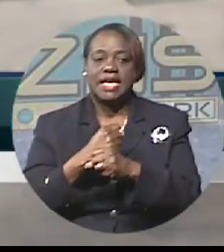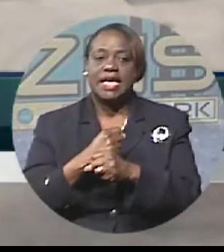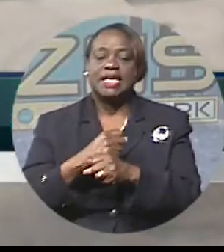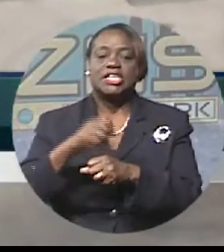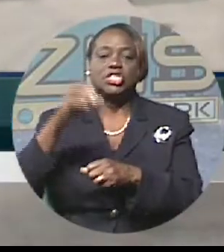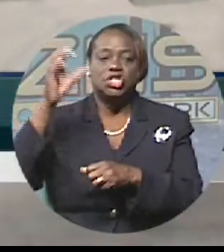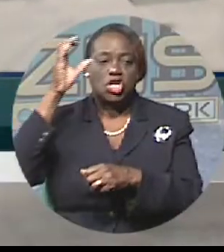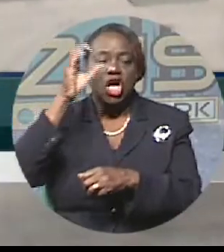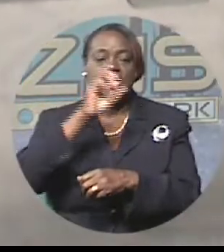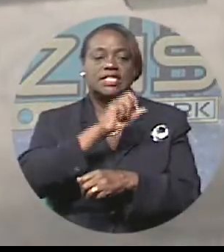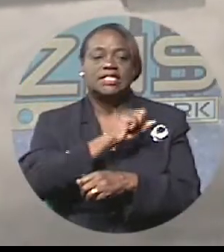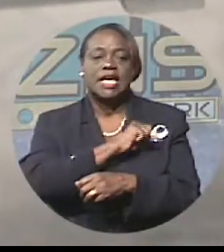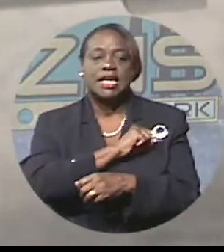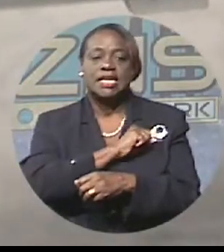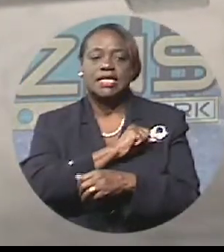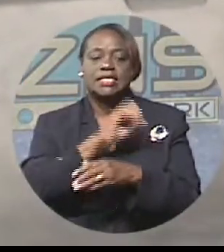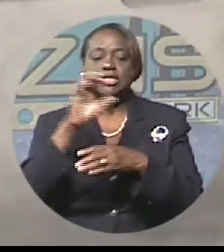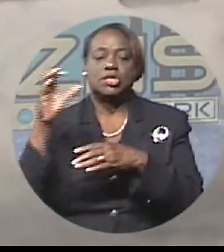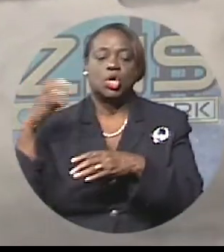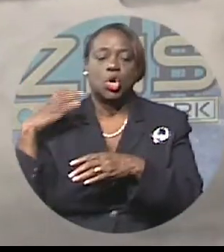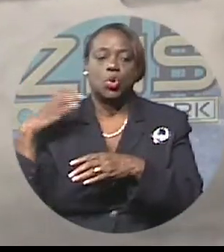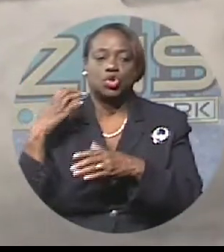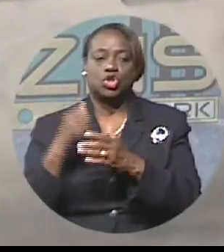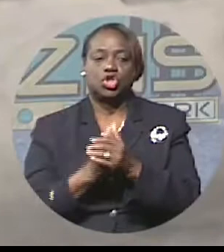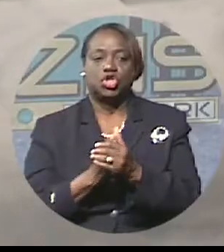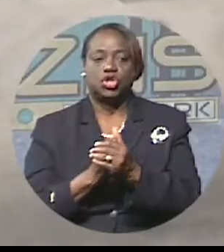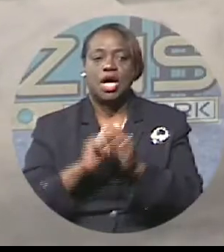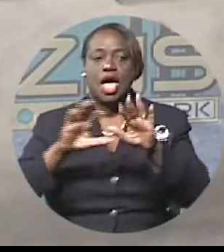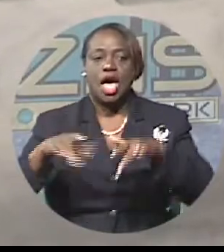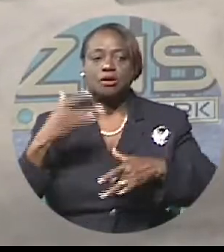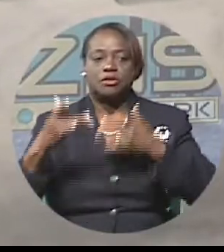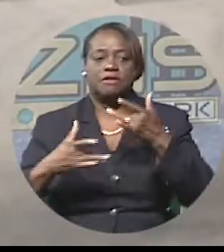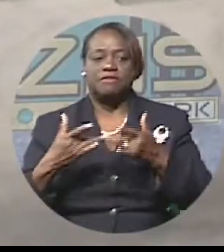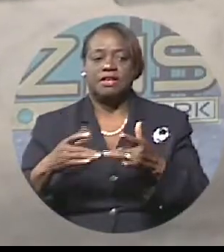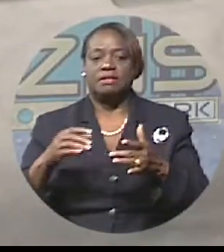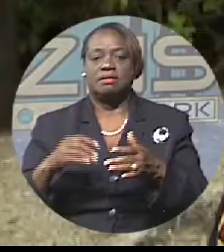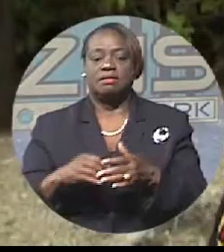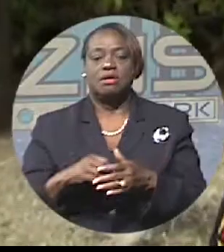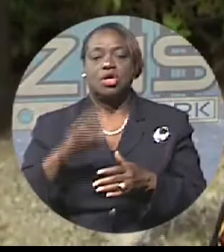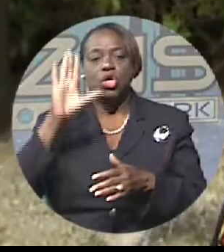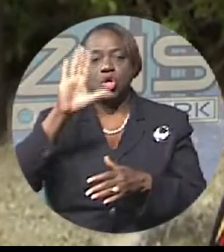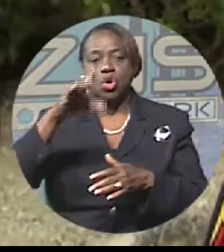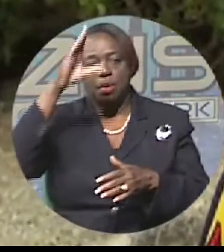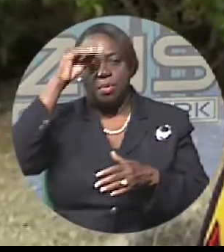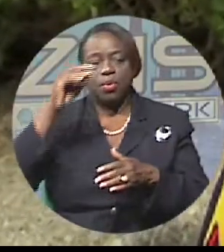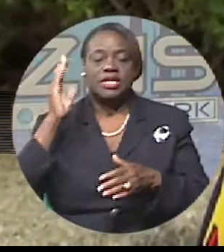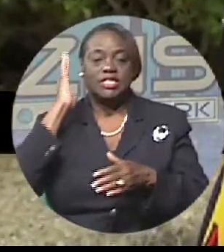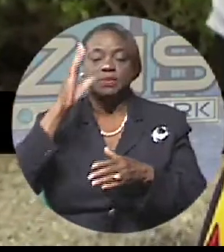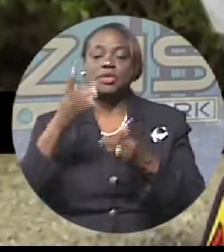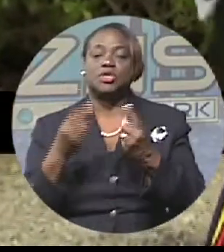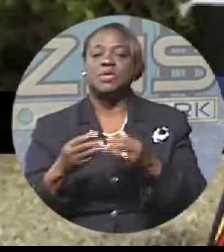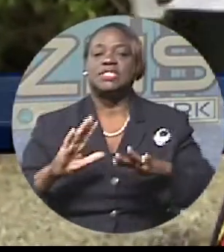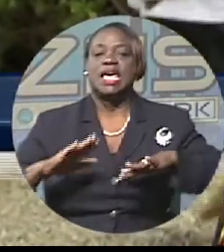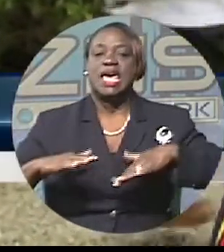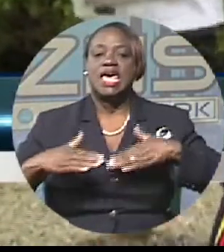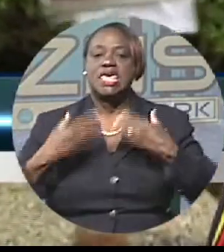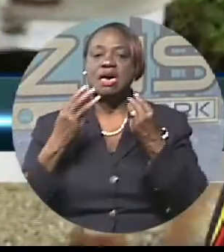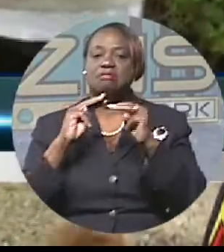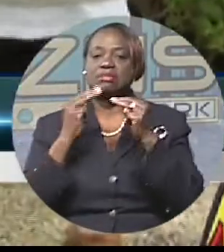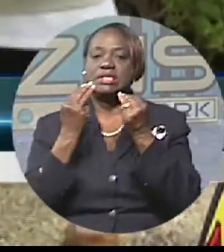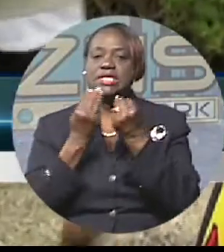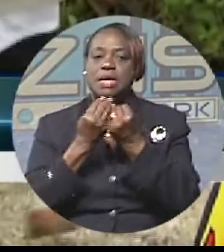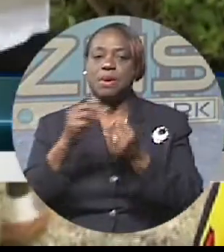coach. How you feel your junior boys is going to do? Well, it's a pretty young team, but we're back in the tournament. We've been absent for a little